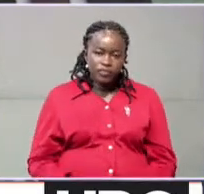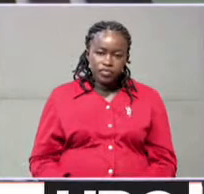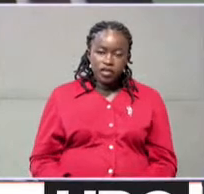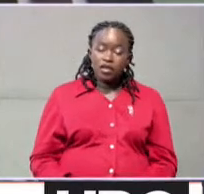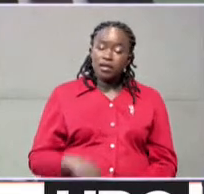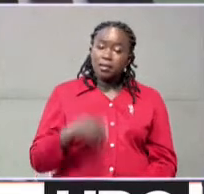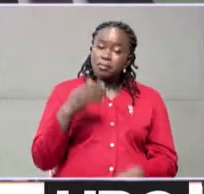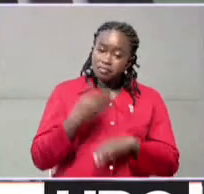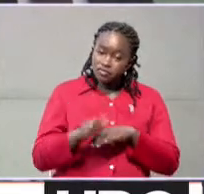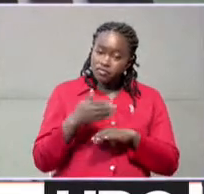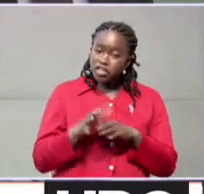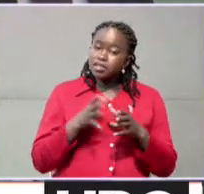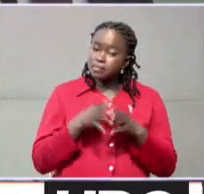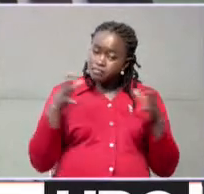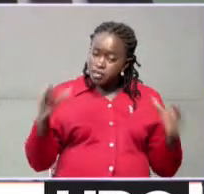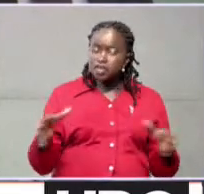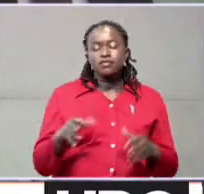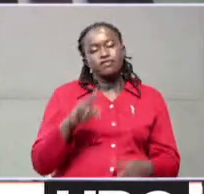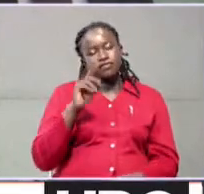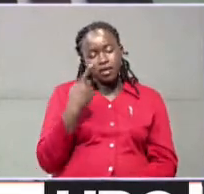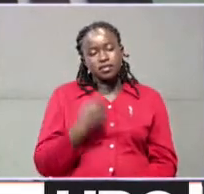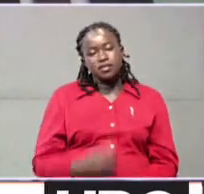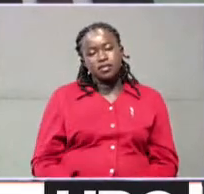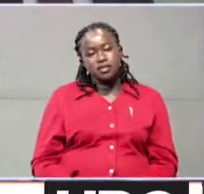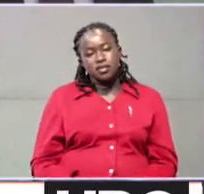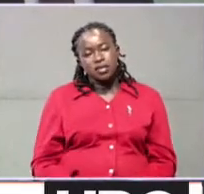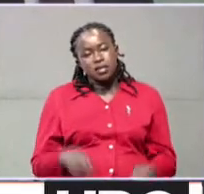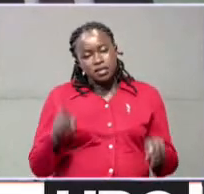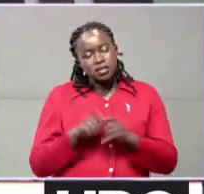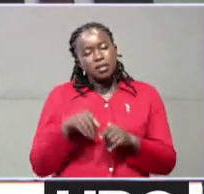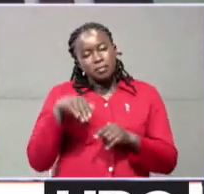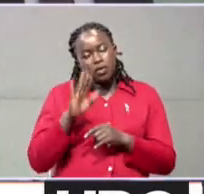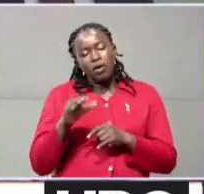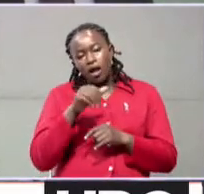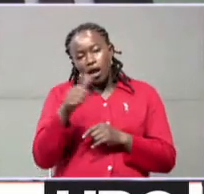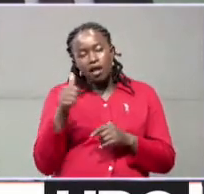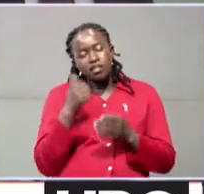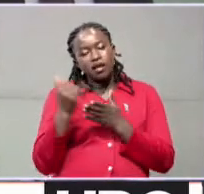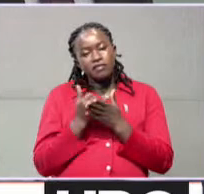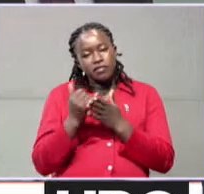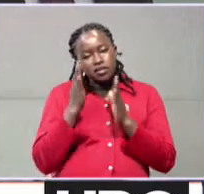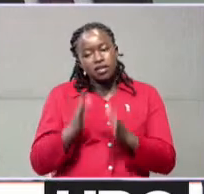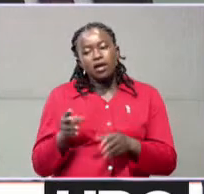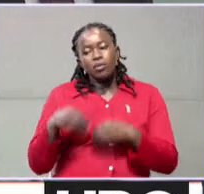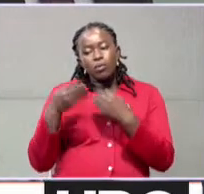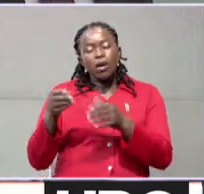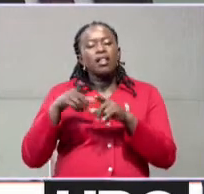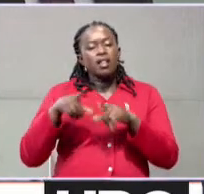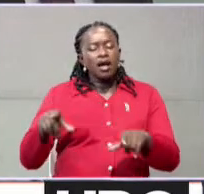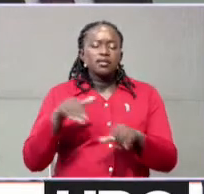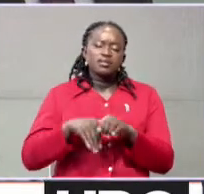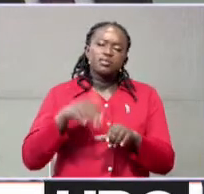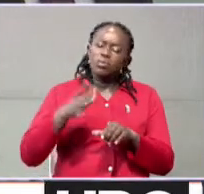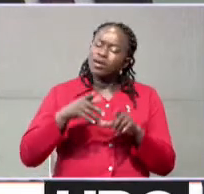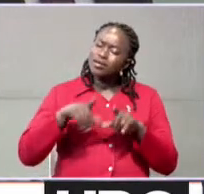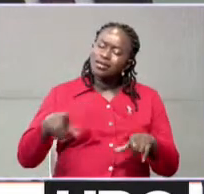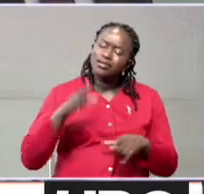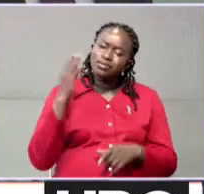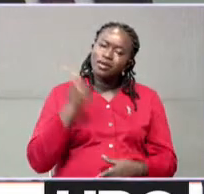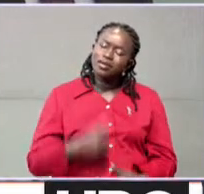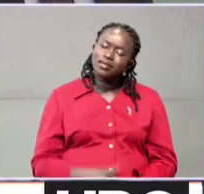first thank you and even the many more investors are being allocated actually land in wetlands